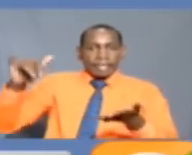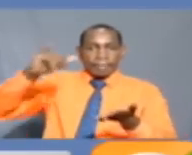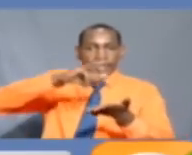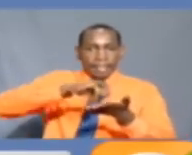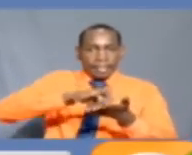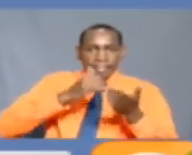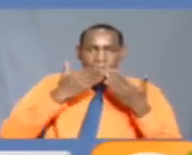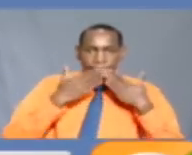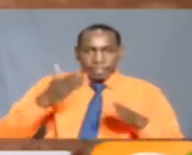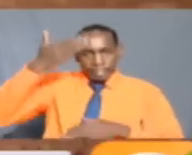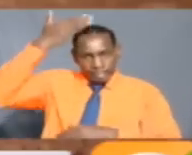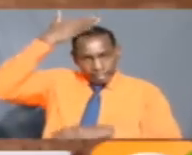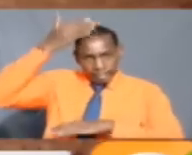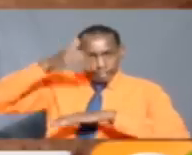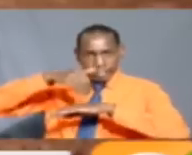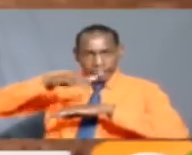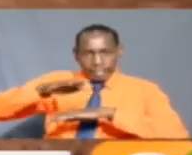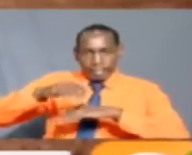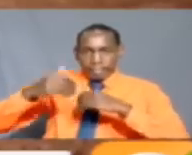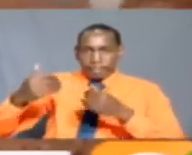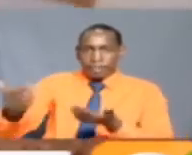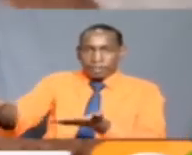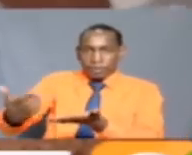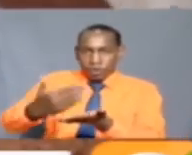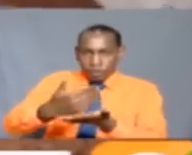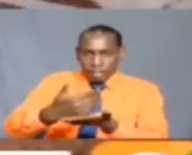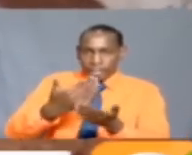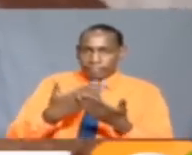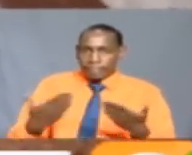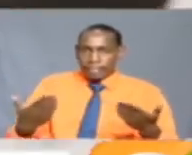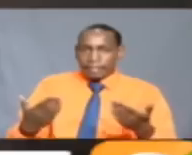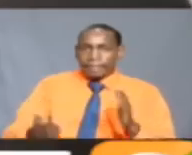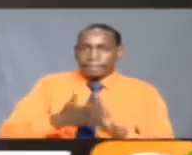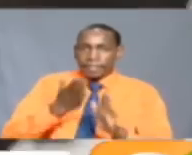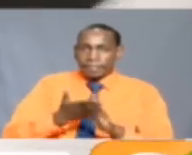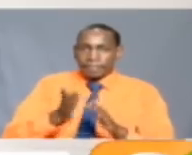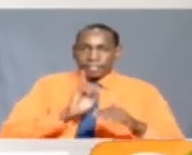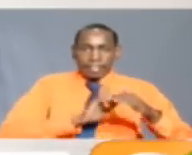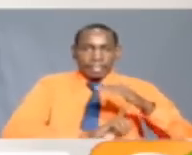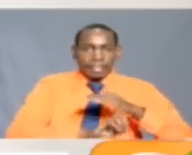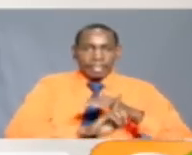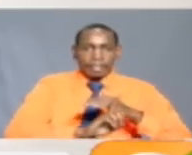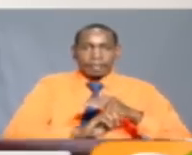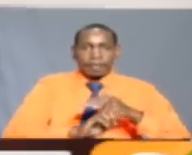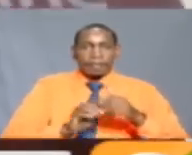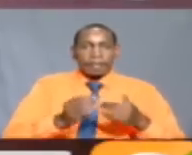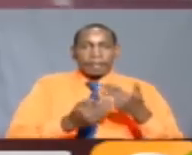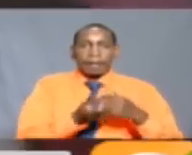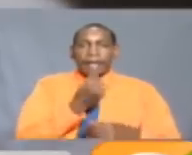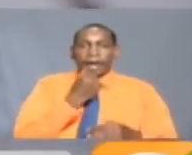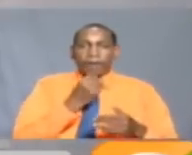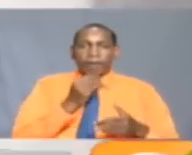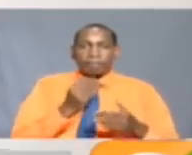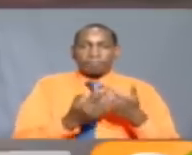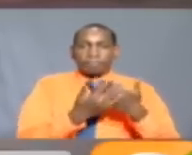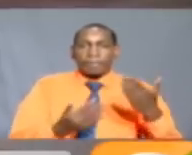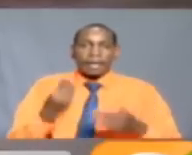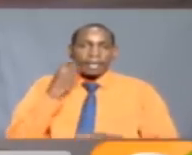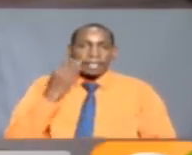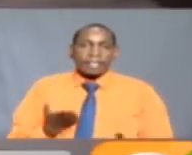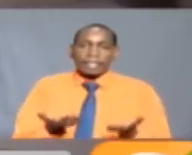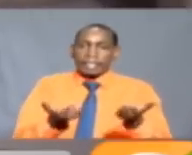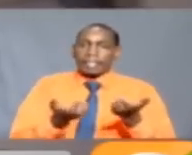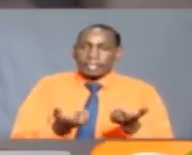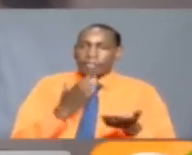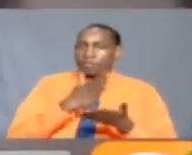down, a nurse is sent to receive the very urgent package and quickly rushes the medicine or blood to the patient, who is in dire need